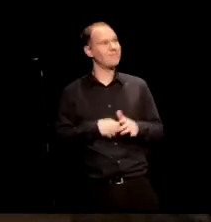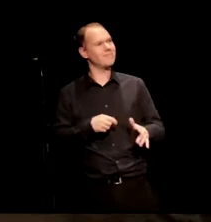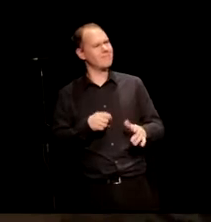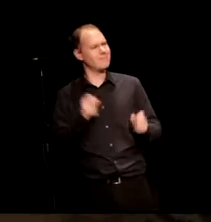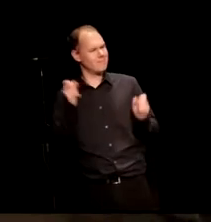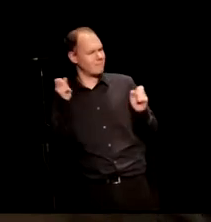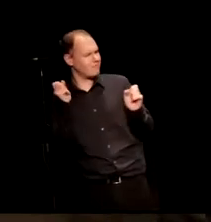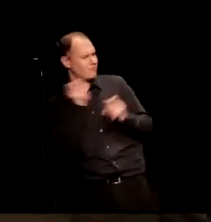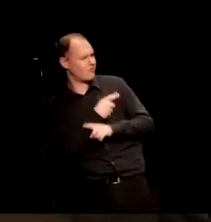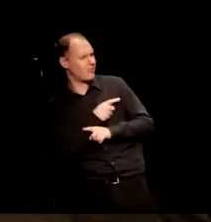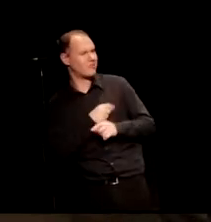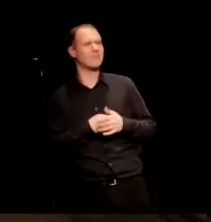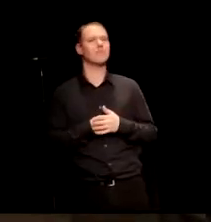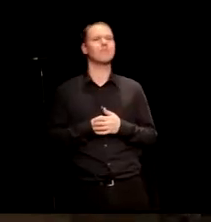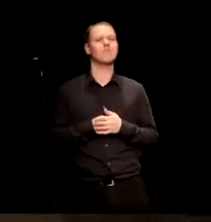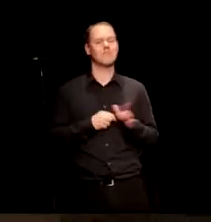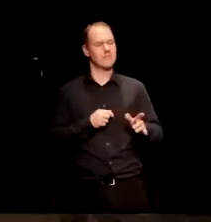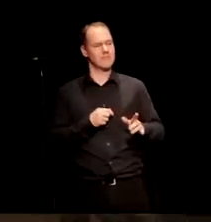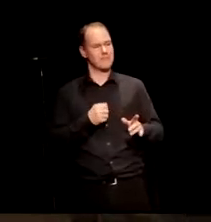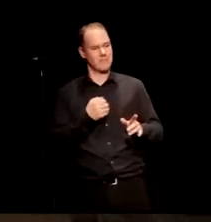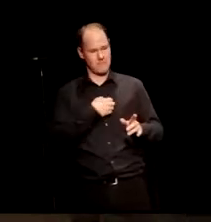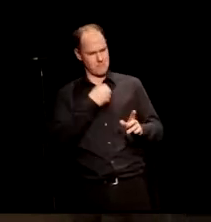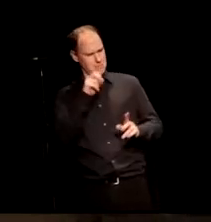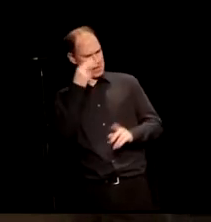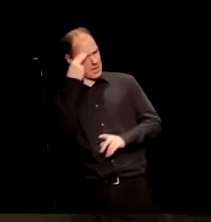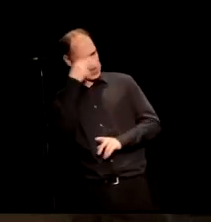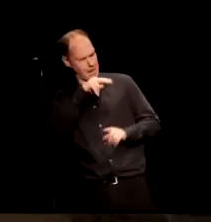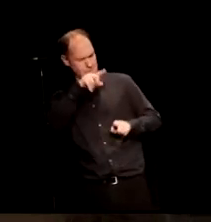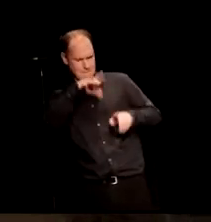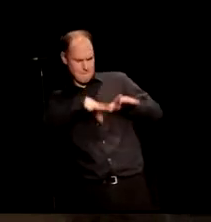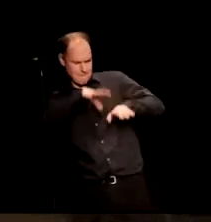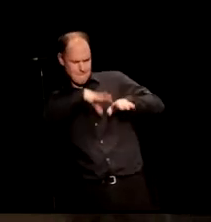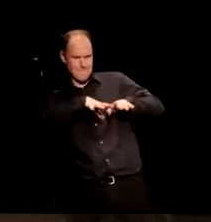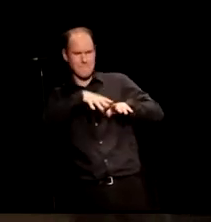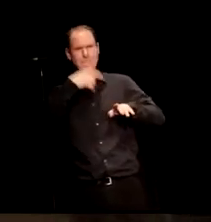Strange coincidence. One might almost say your names were